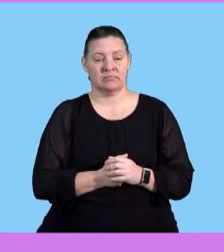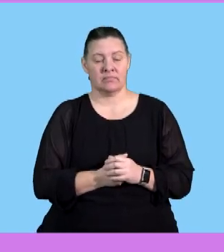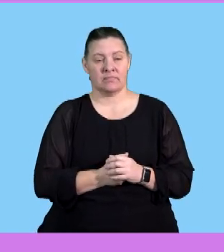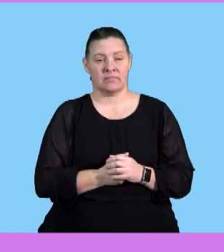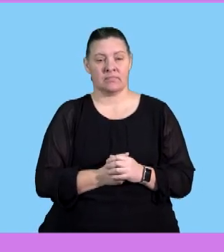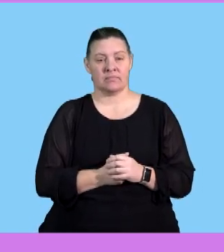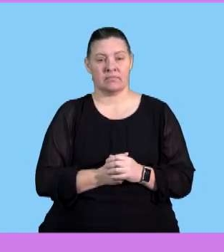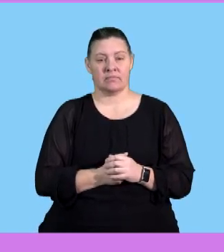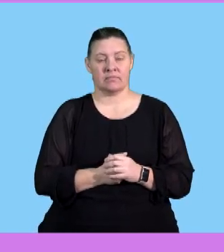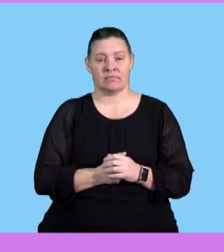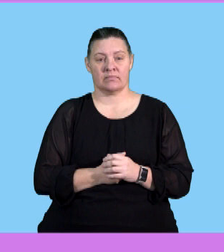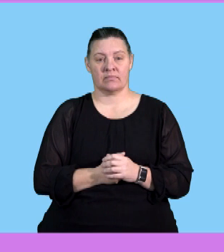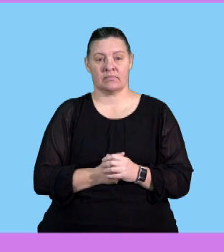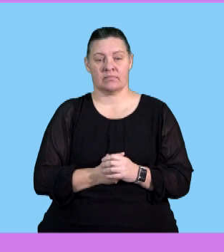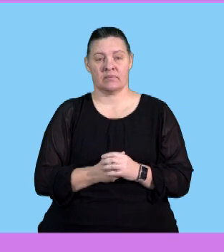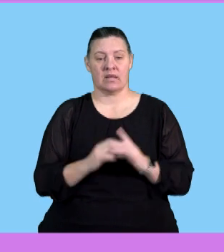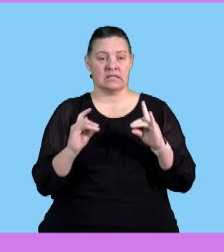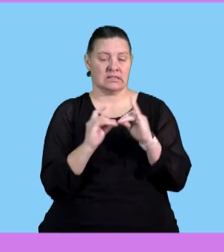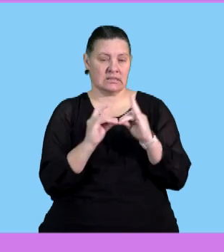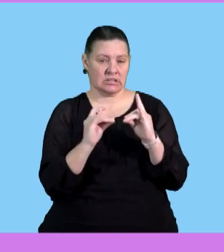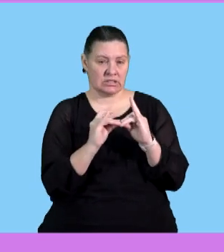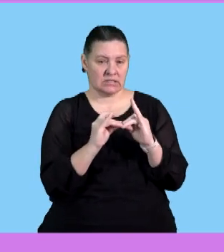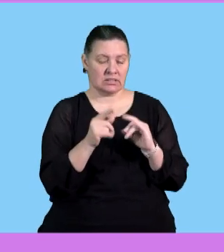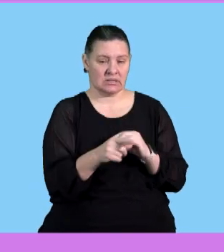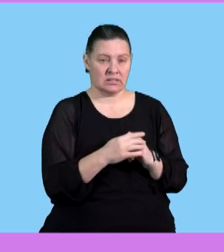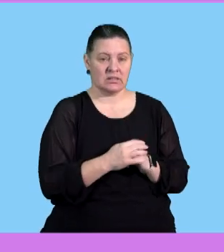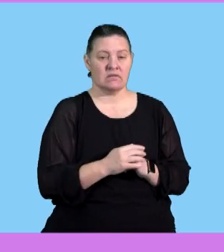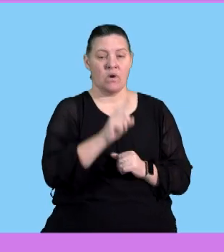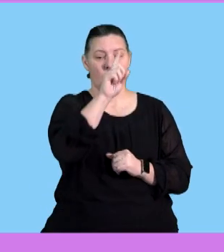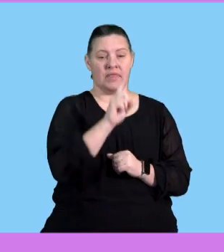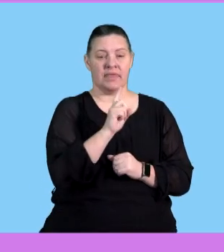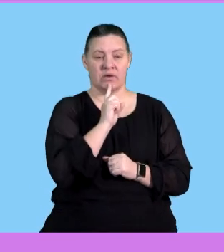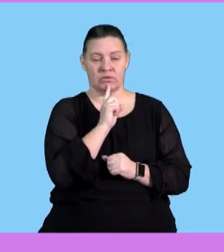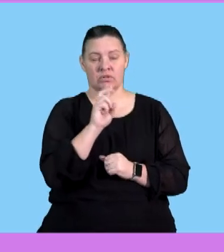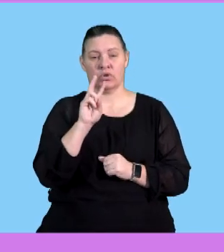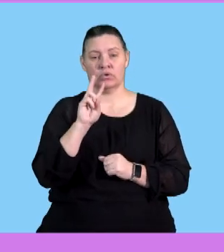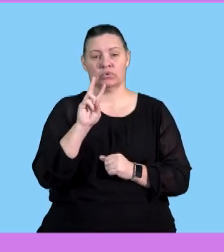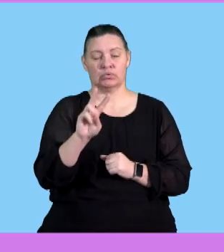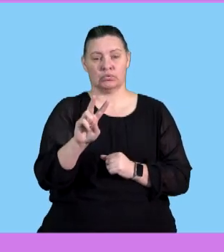234.78 plus our sneakers